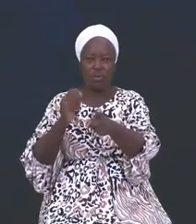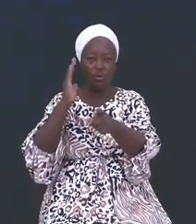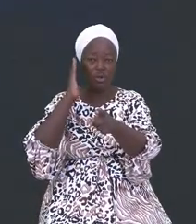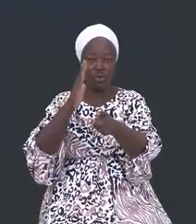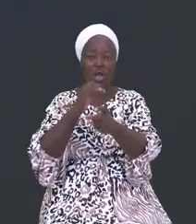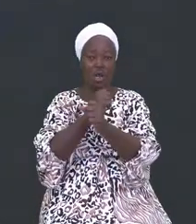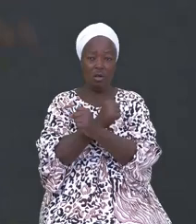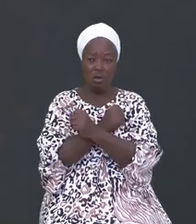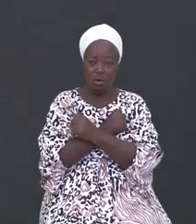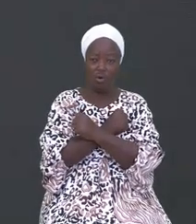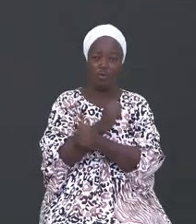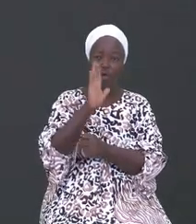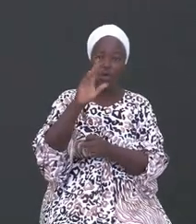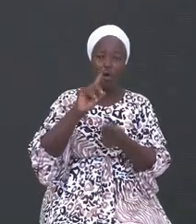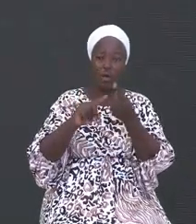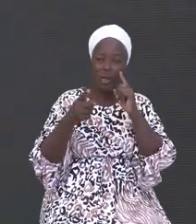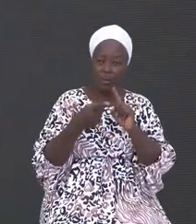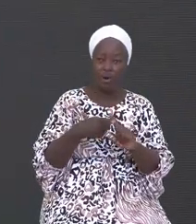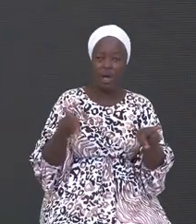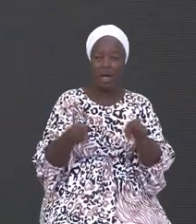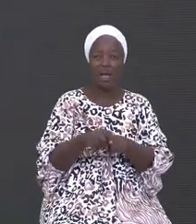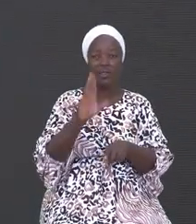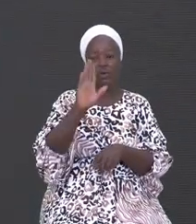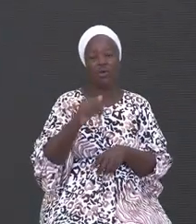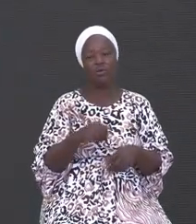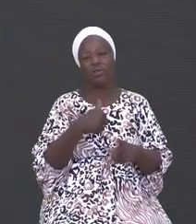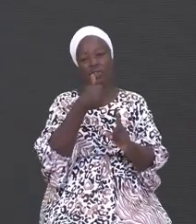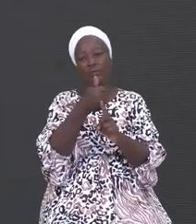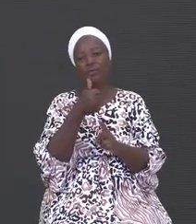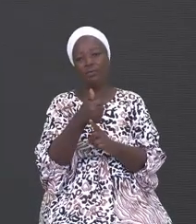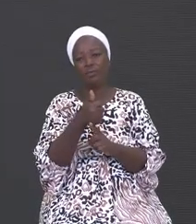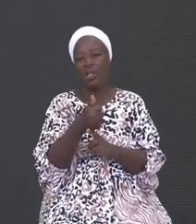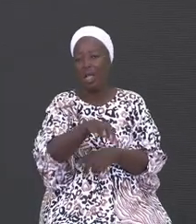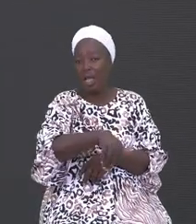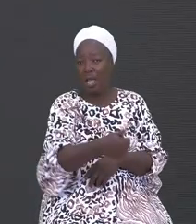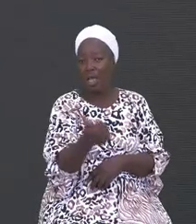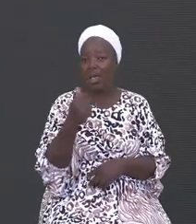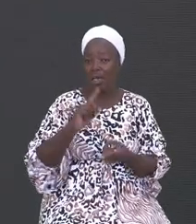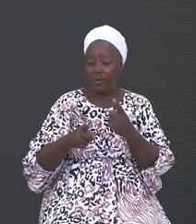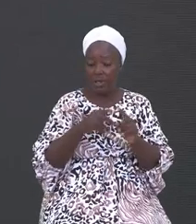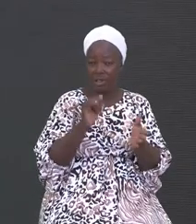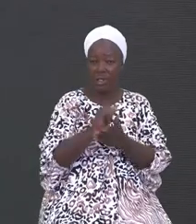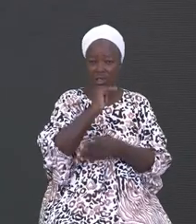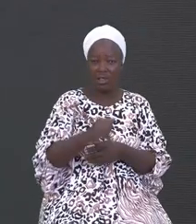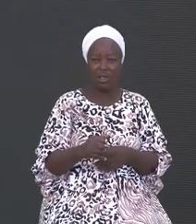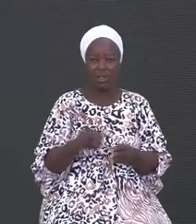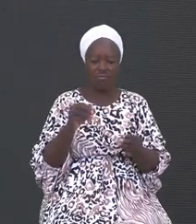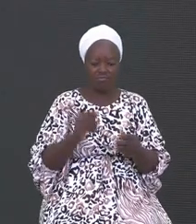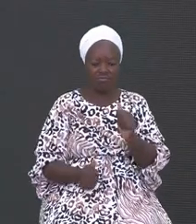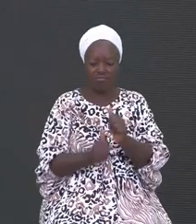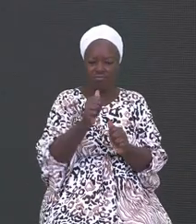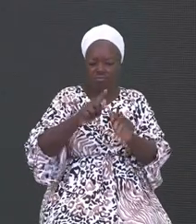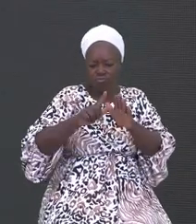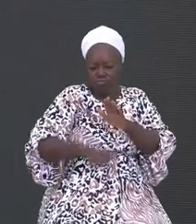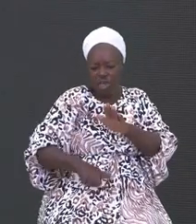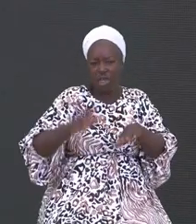love thy neighbor as yourself. Any neighbor that is lower than you are, with